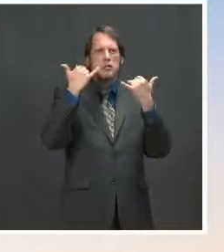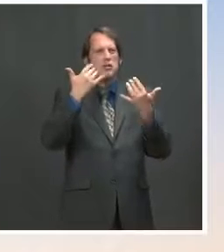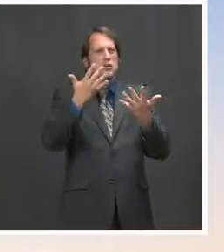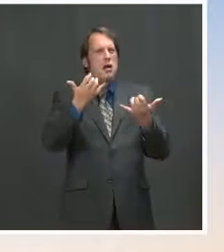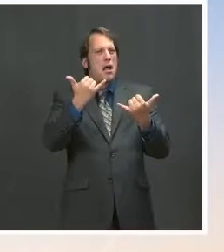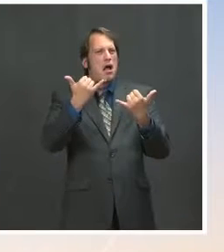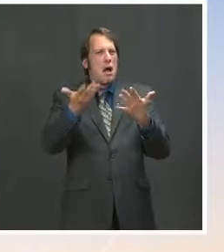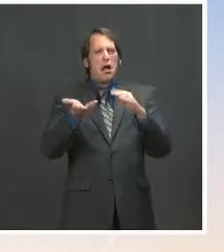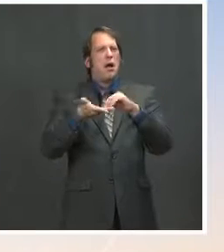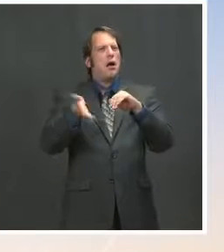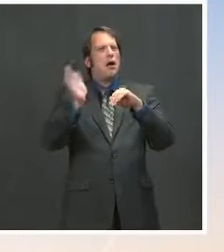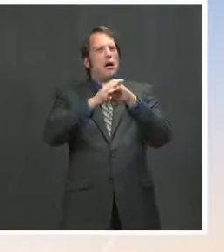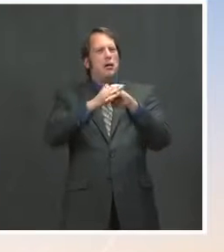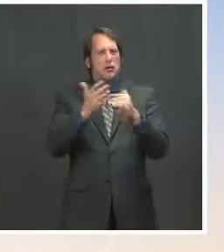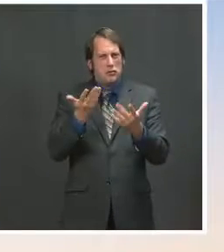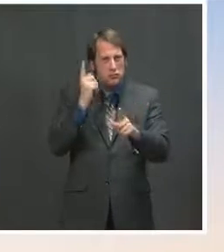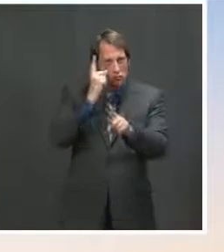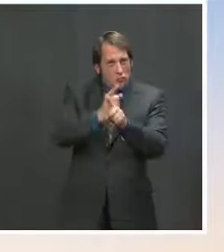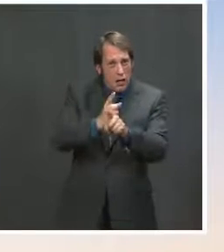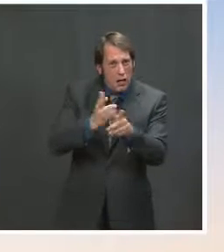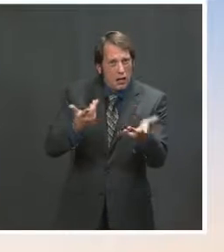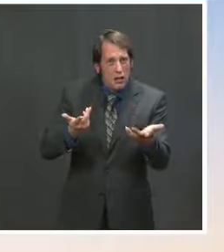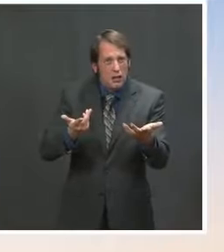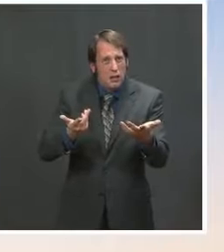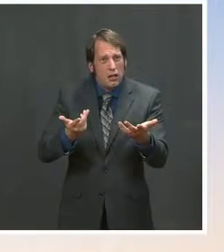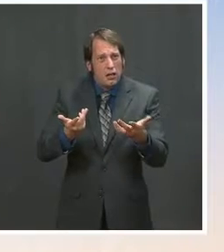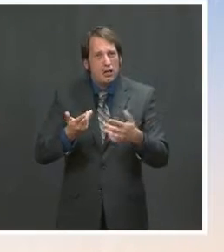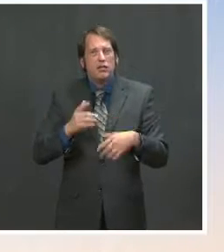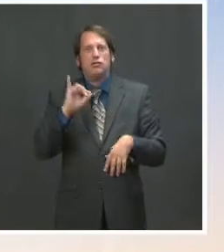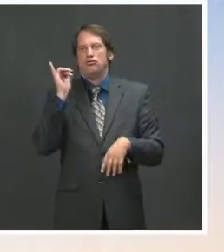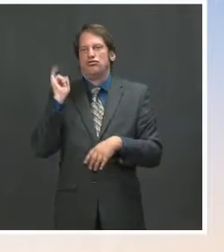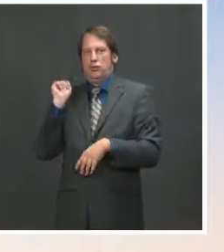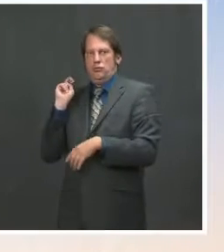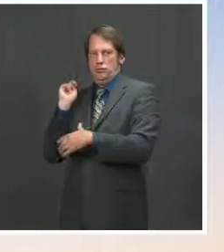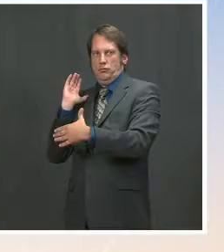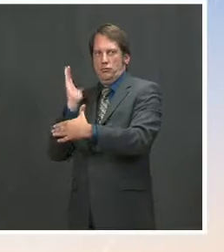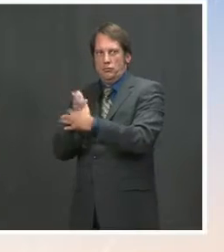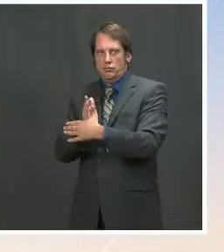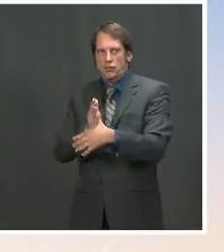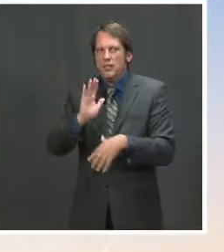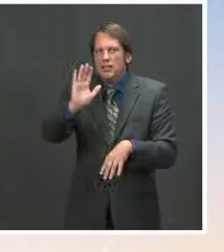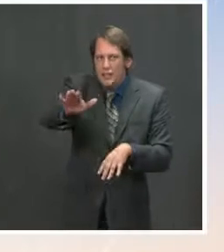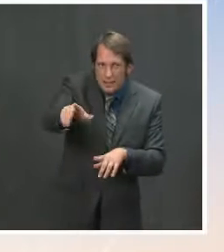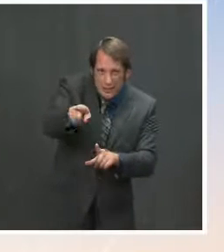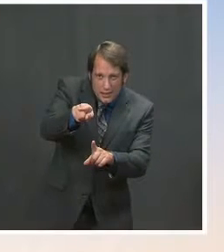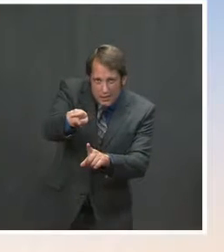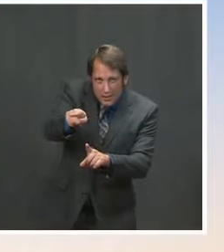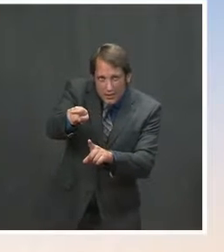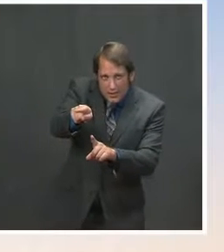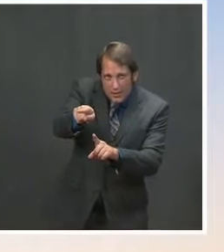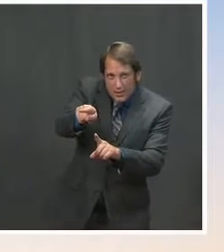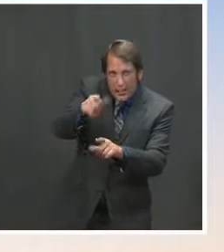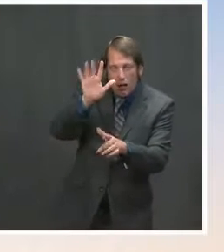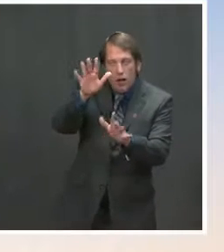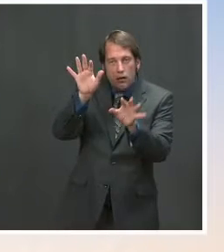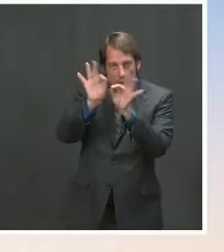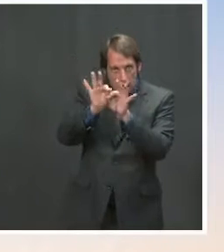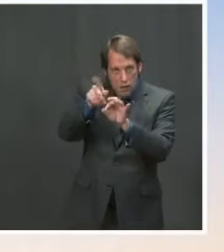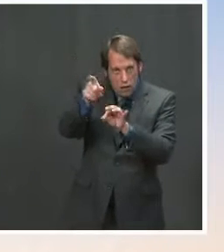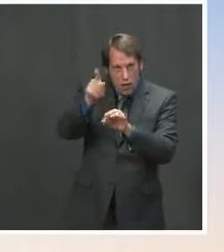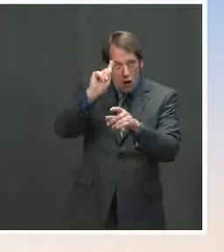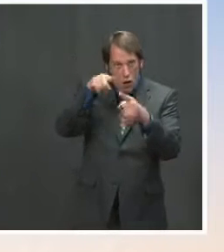cap later, but I mean, it explicitly says that's a pretty important caveat, that when we reach 15,000, a subsequent